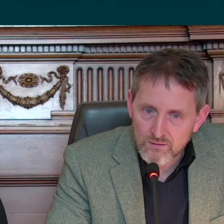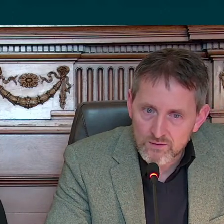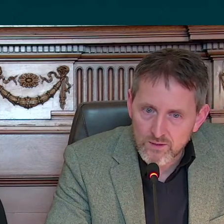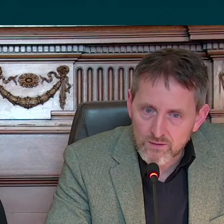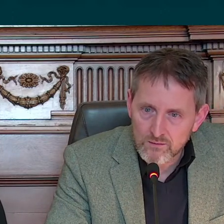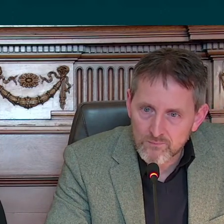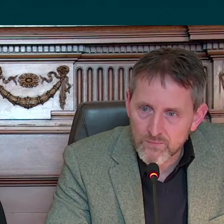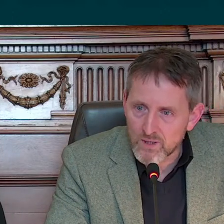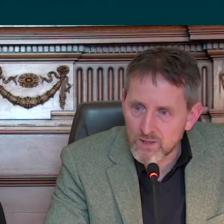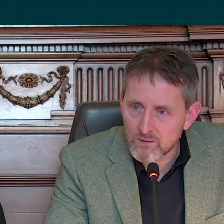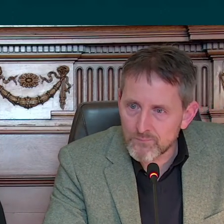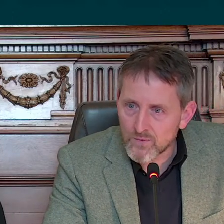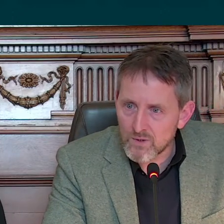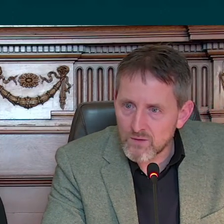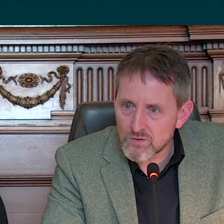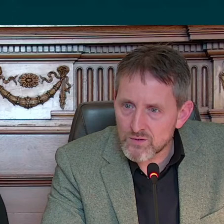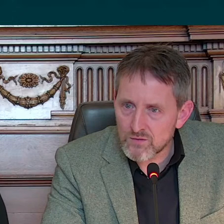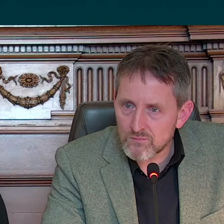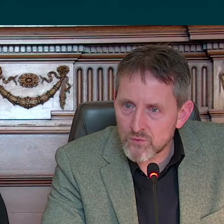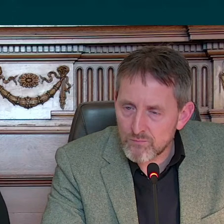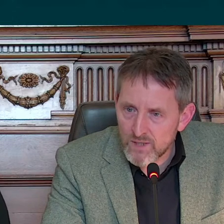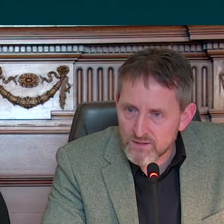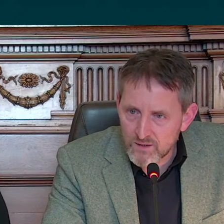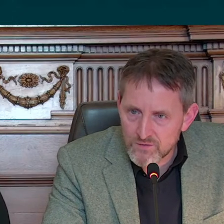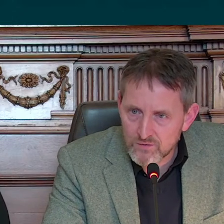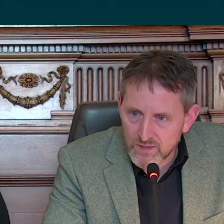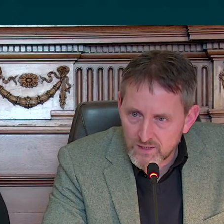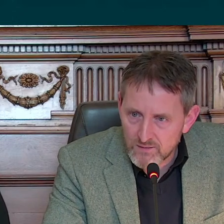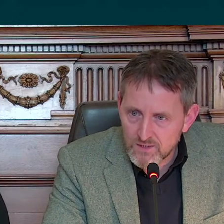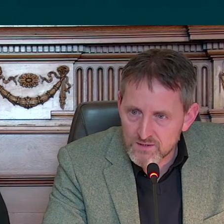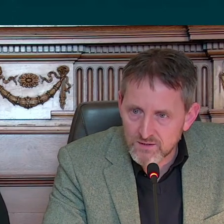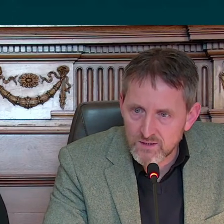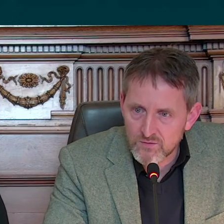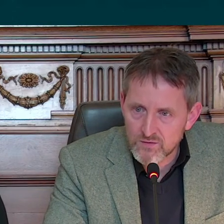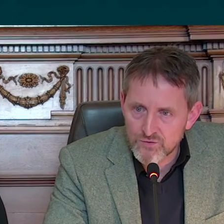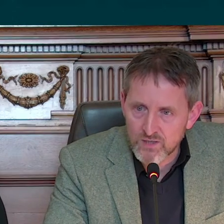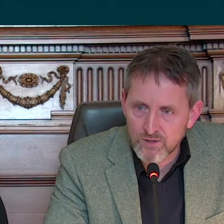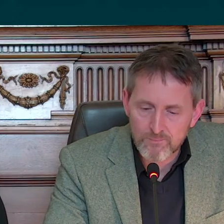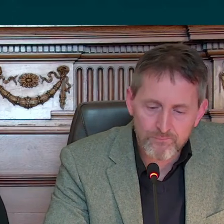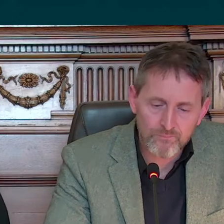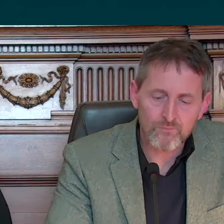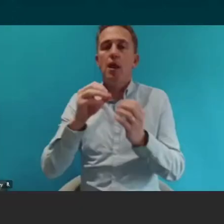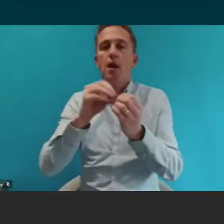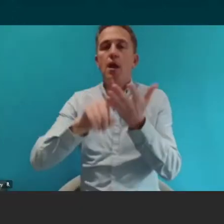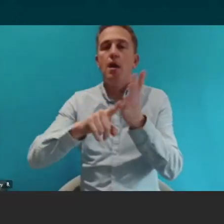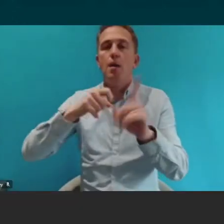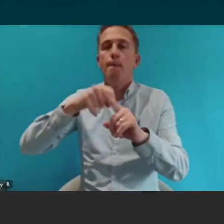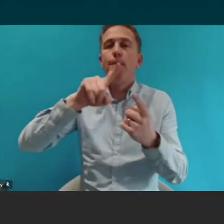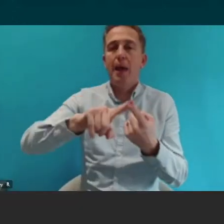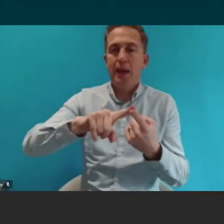Councillor Hill. Councillor, going back to Councillor Blake, please, and then Councillor Dryburgh.